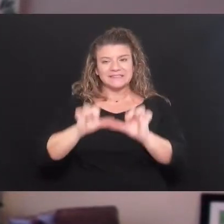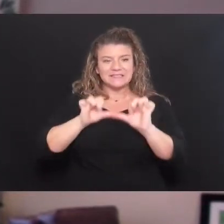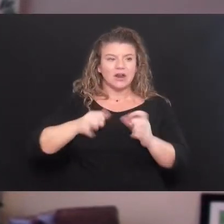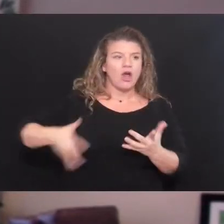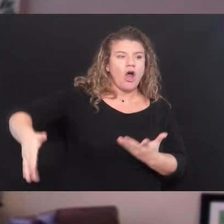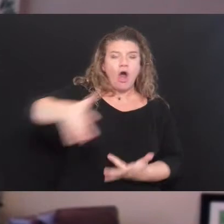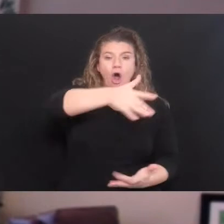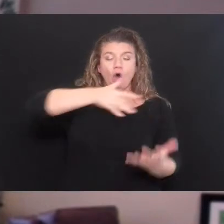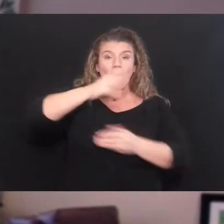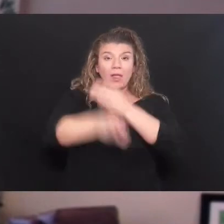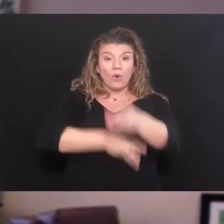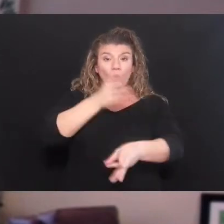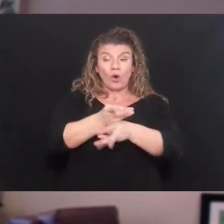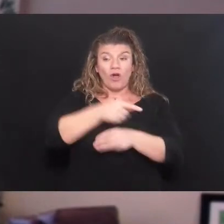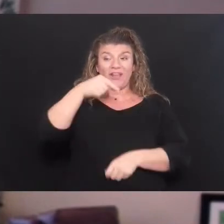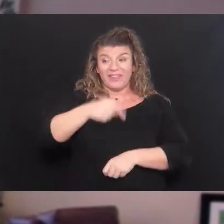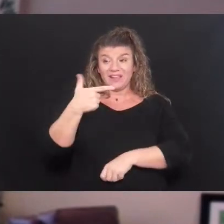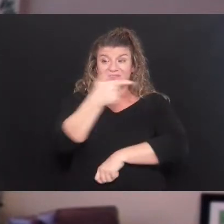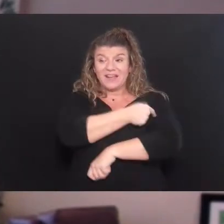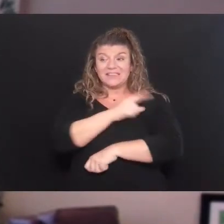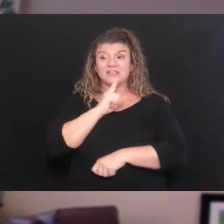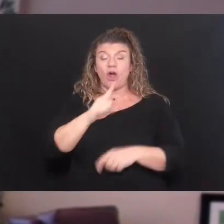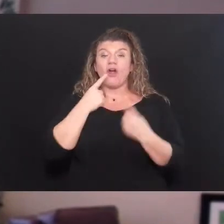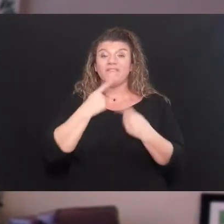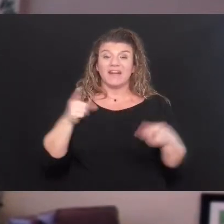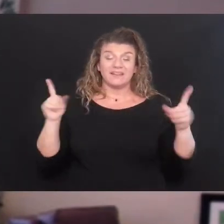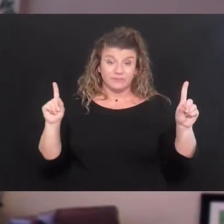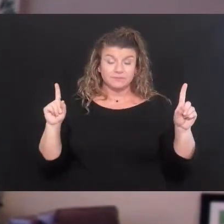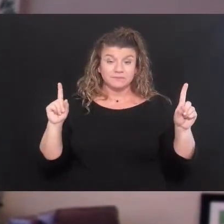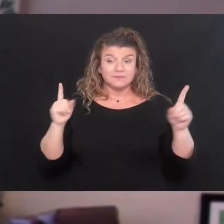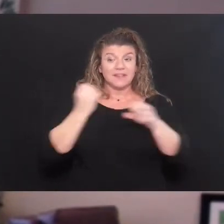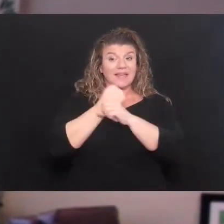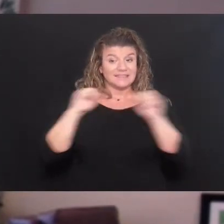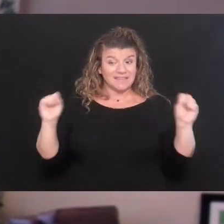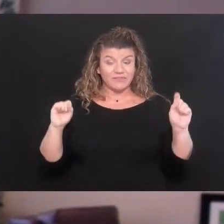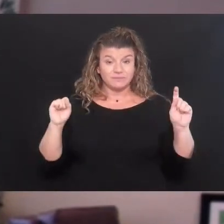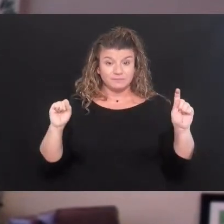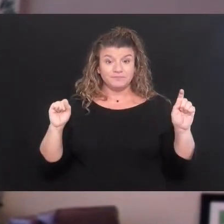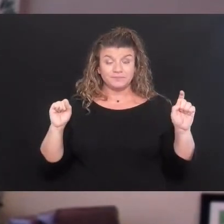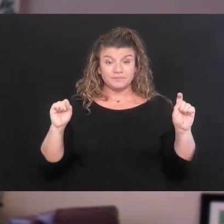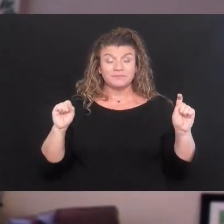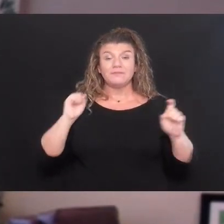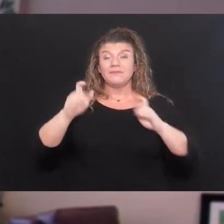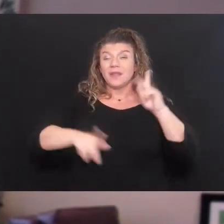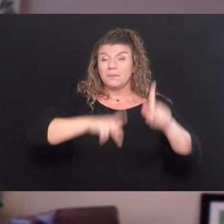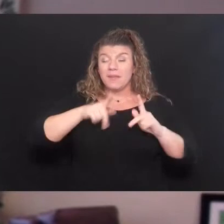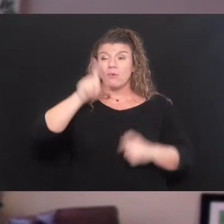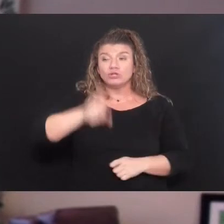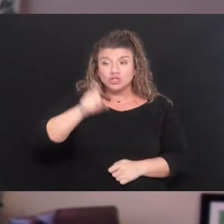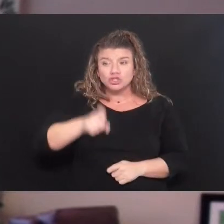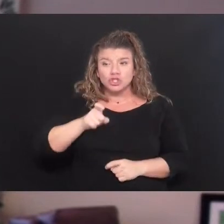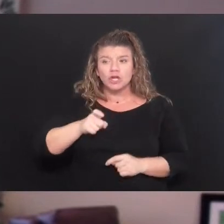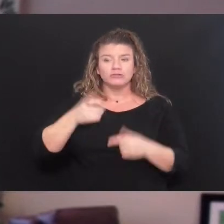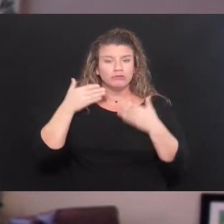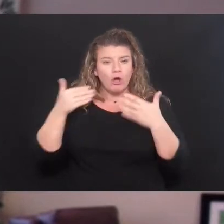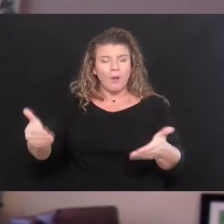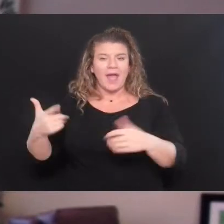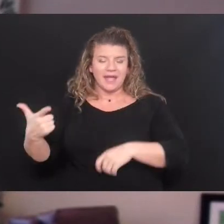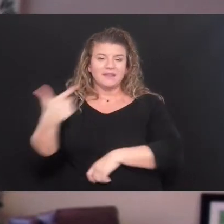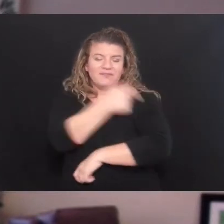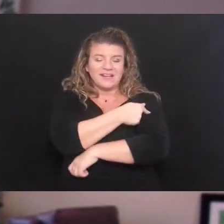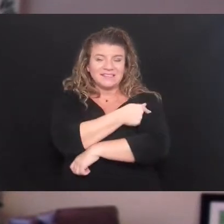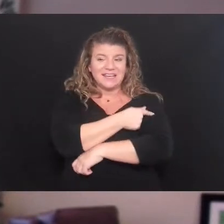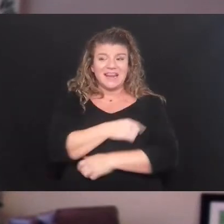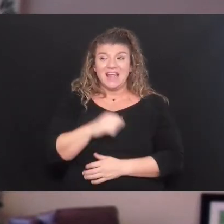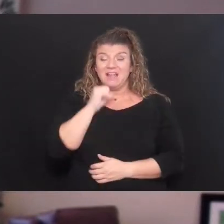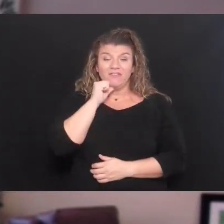these vaccines are incredibly effective and incredibly safe, and people should take it. And if you're